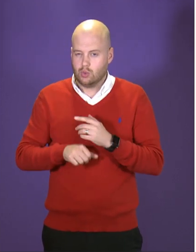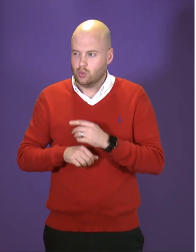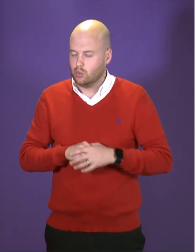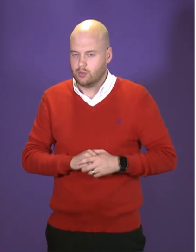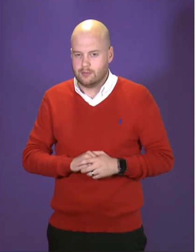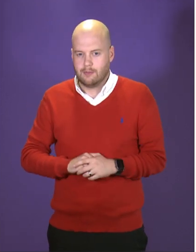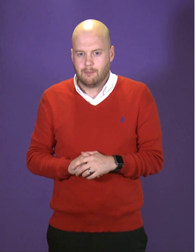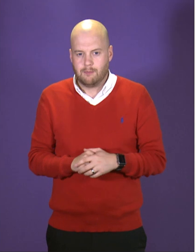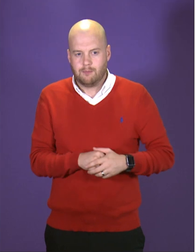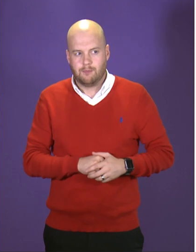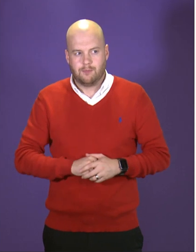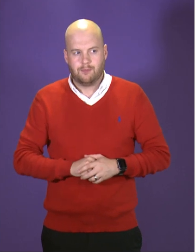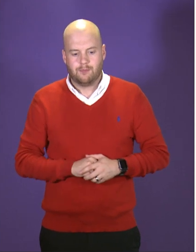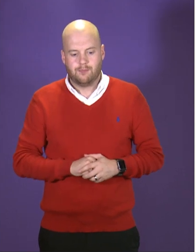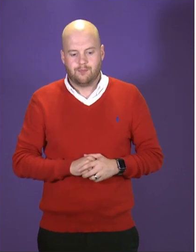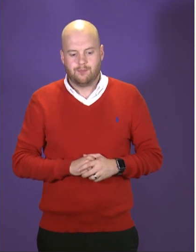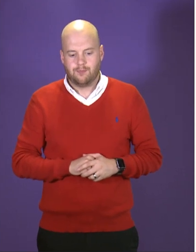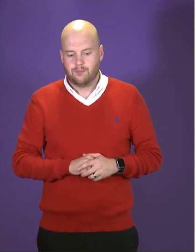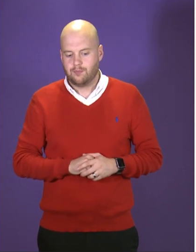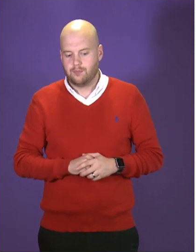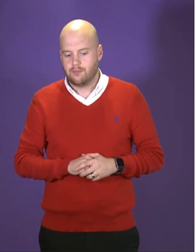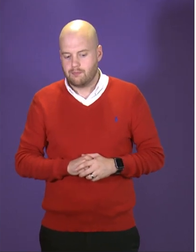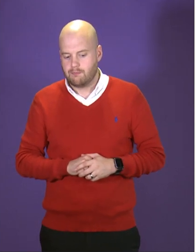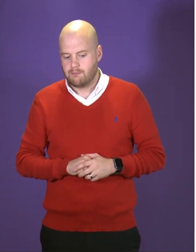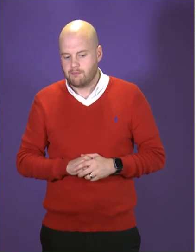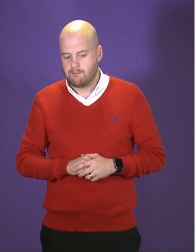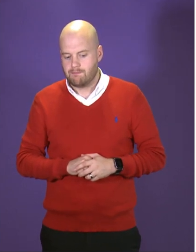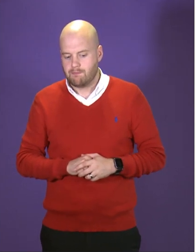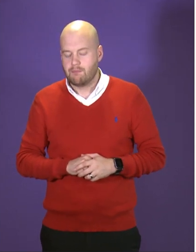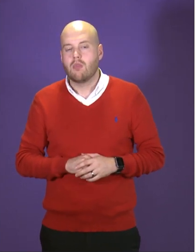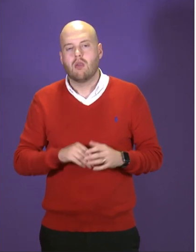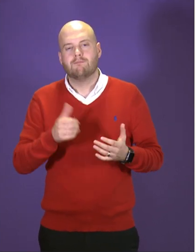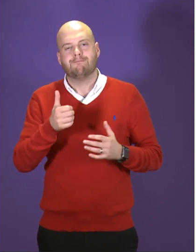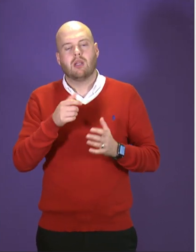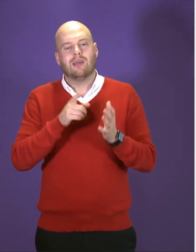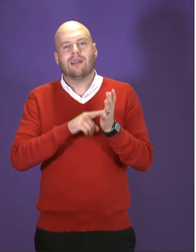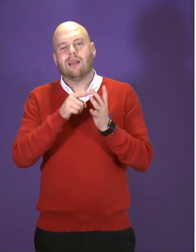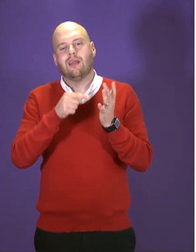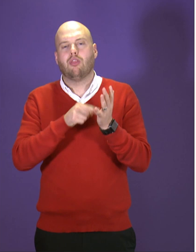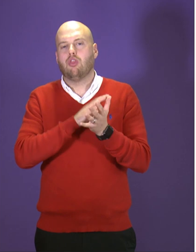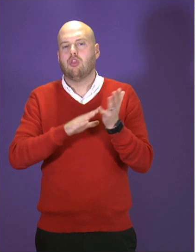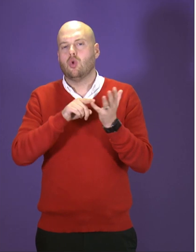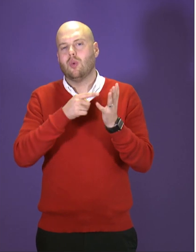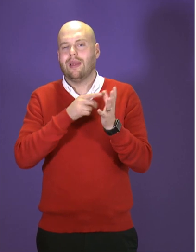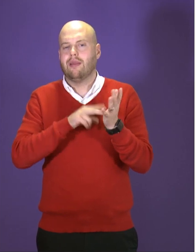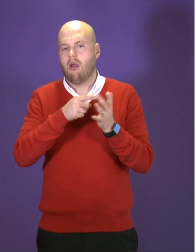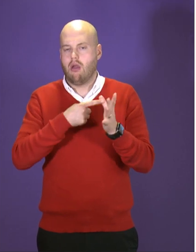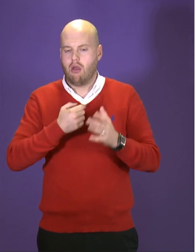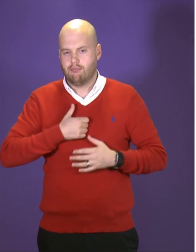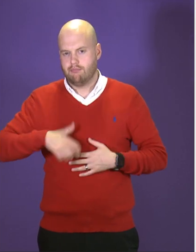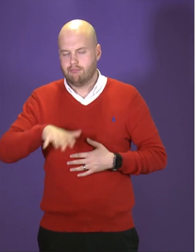Yeah, good. Well, as we know, probably in Lithuania, the new government started to work